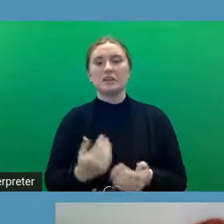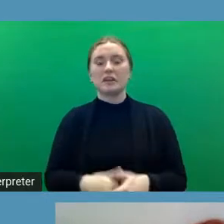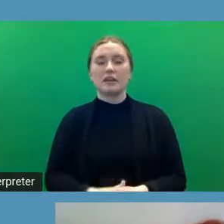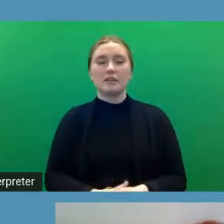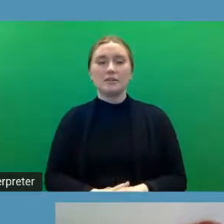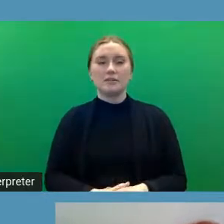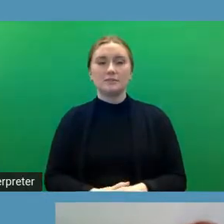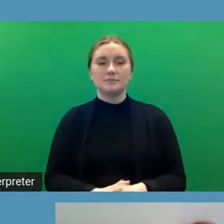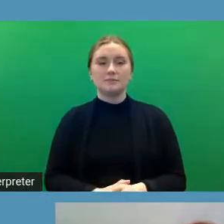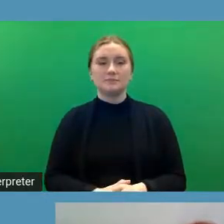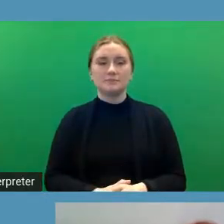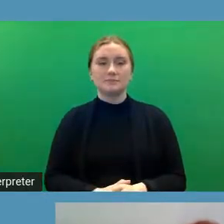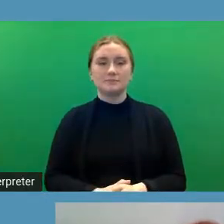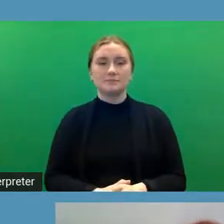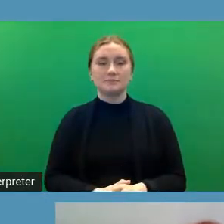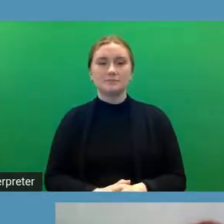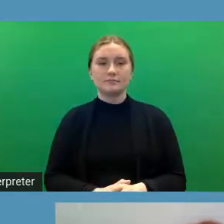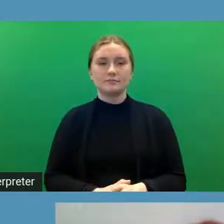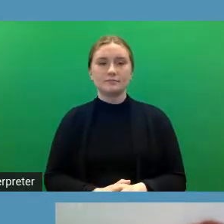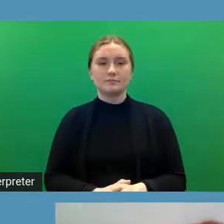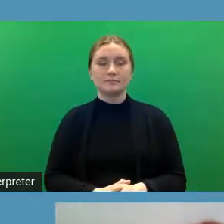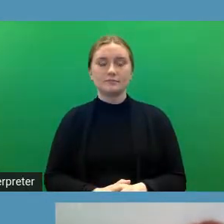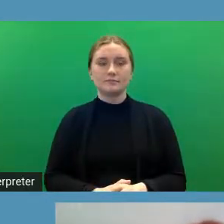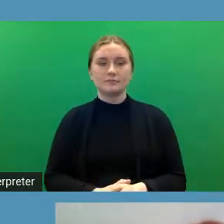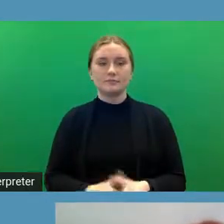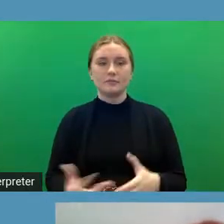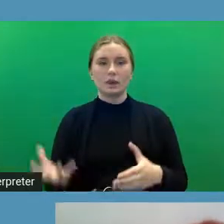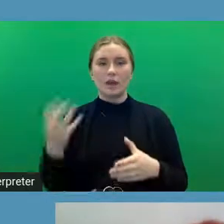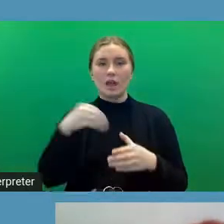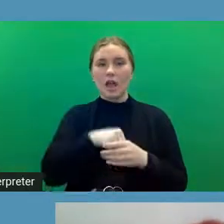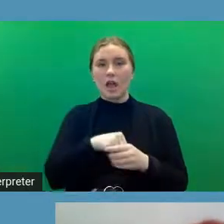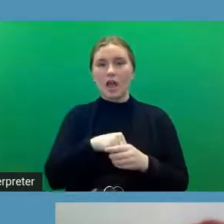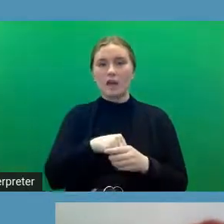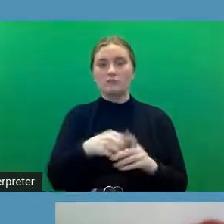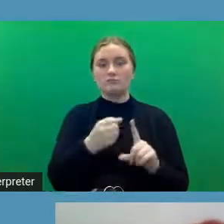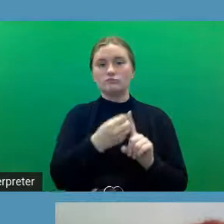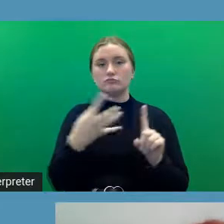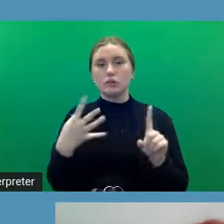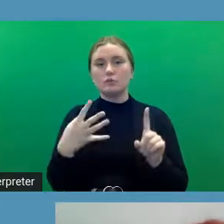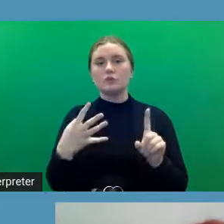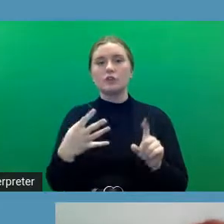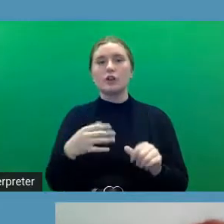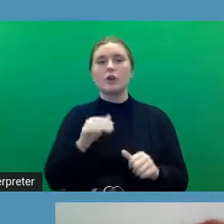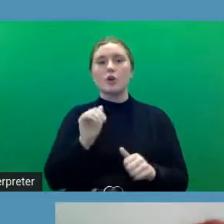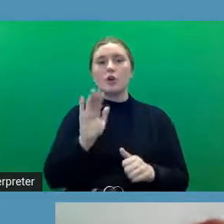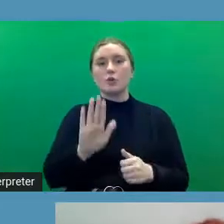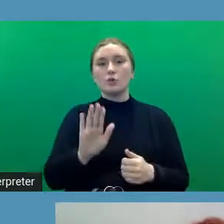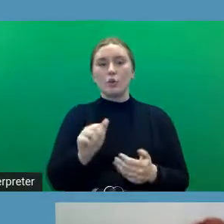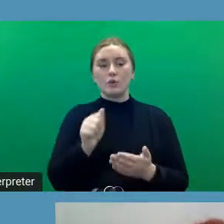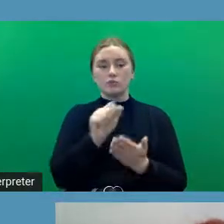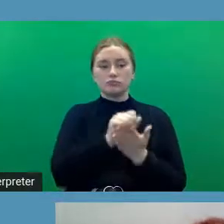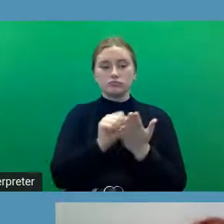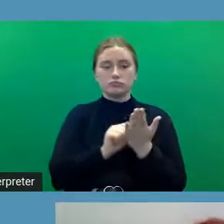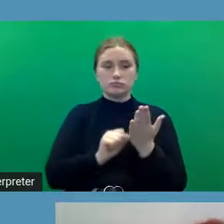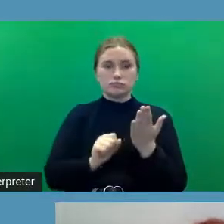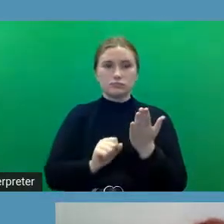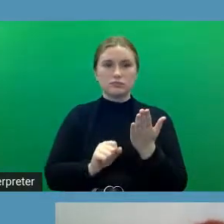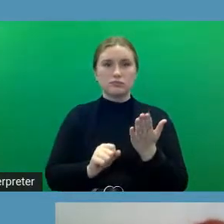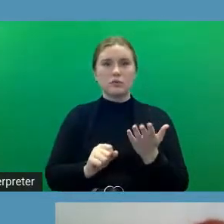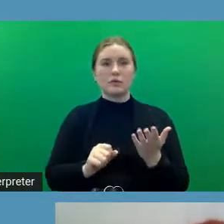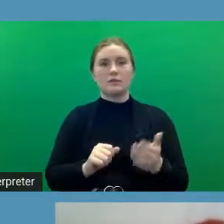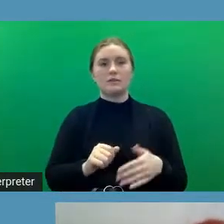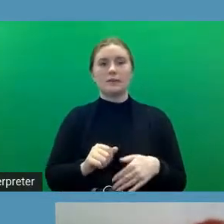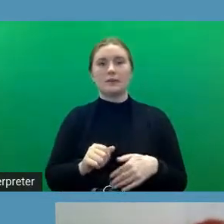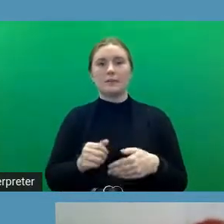production process, is to incorporate description into the script writing process. And so that means any visual